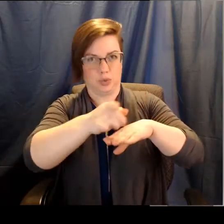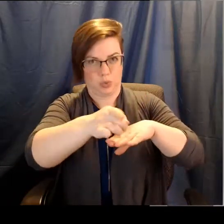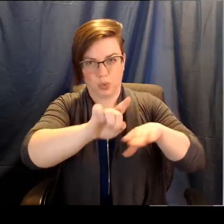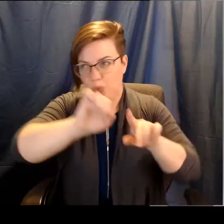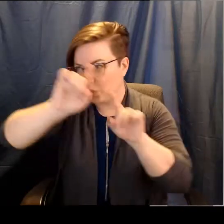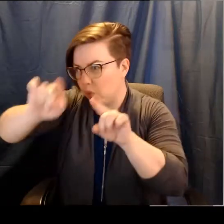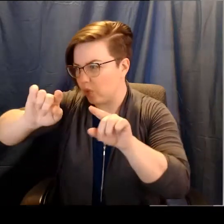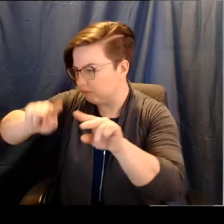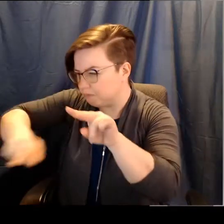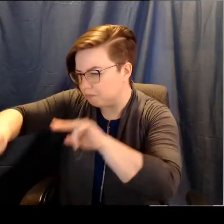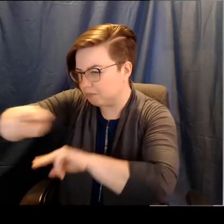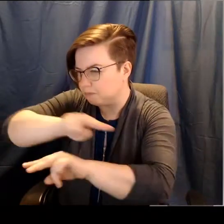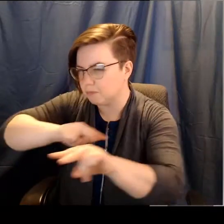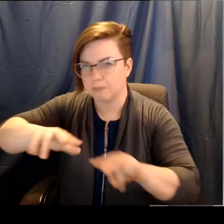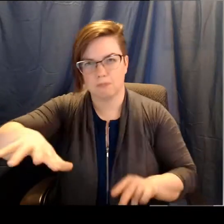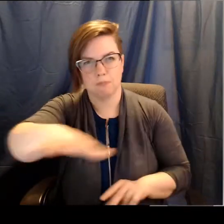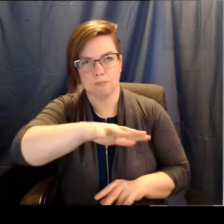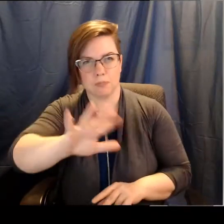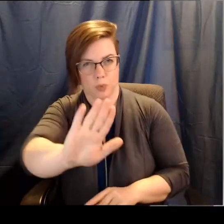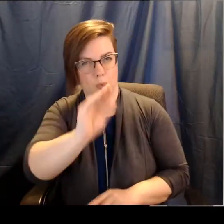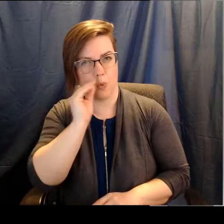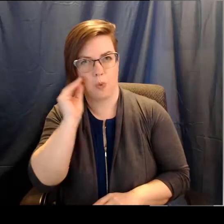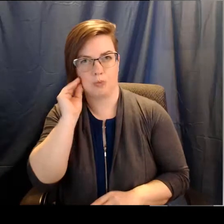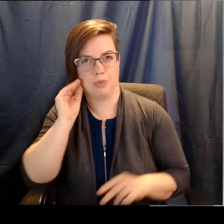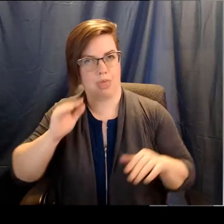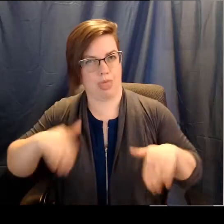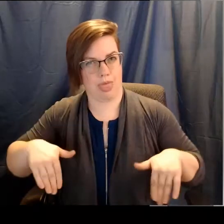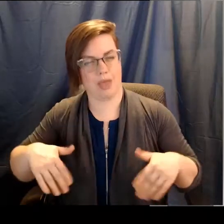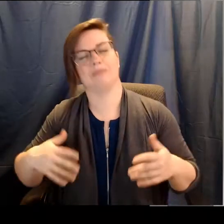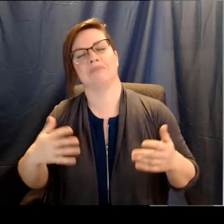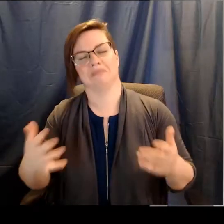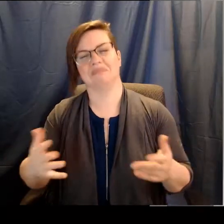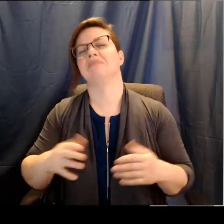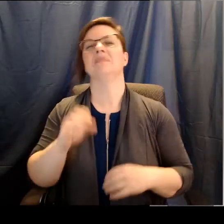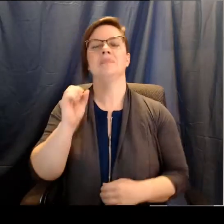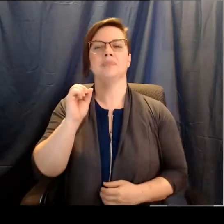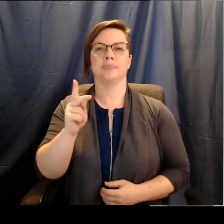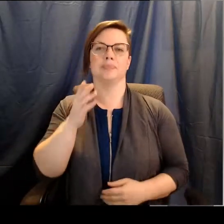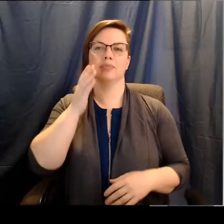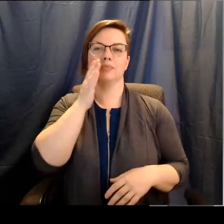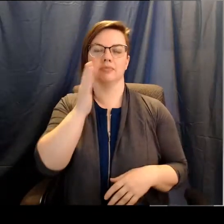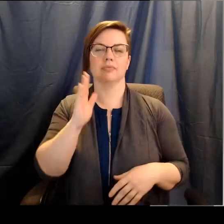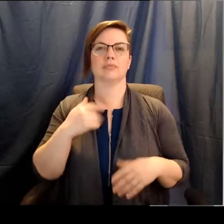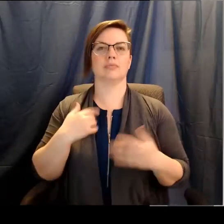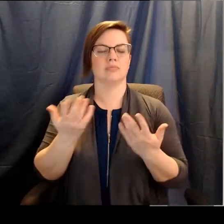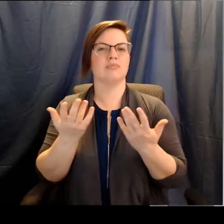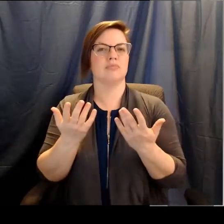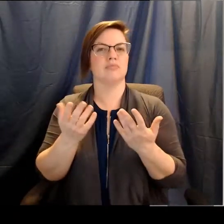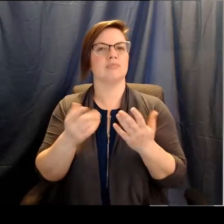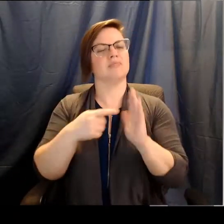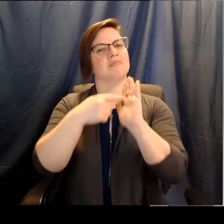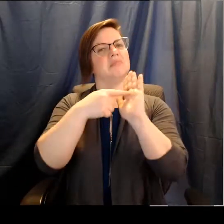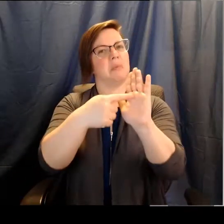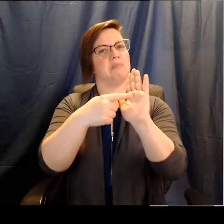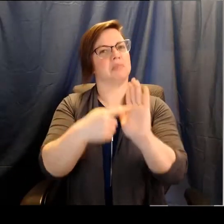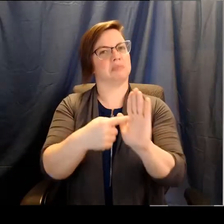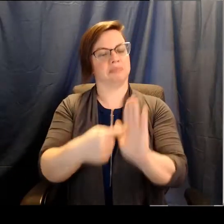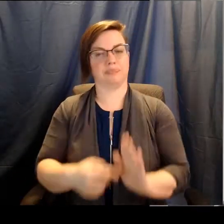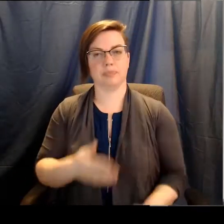this, we're going to give you some specific pictures. This is the dining area in my home. There is